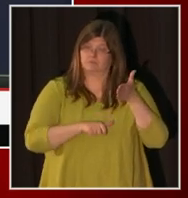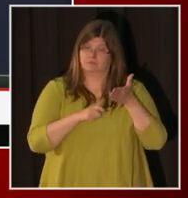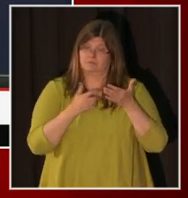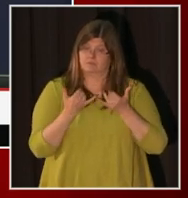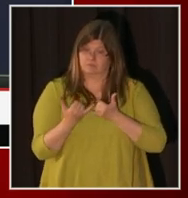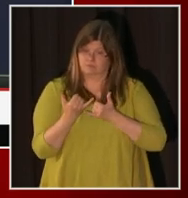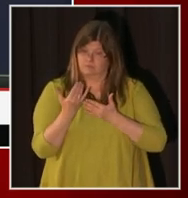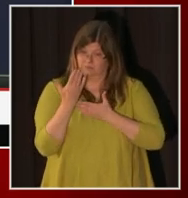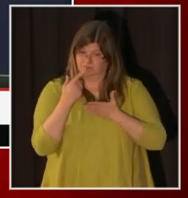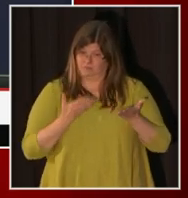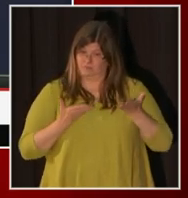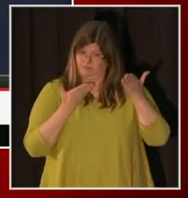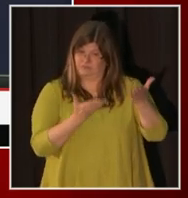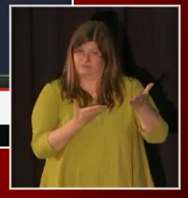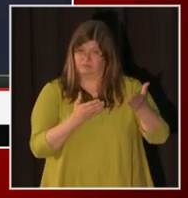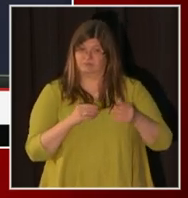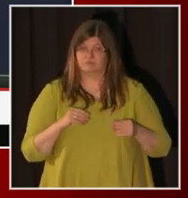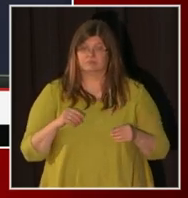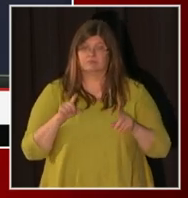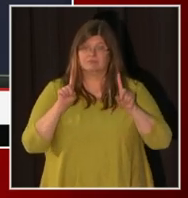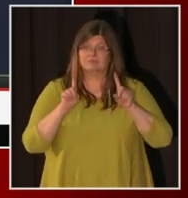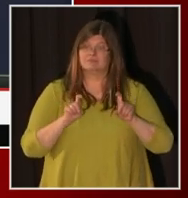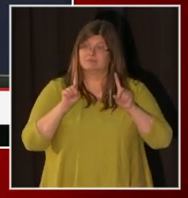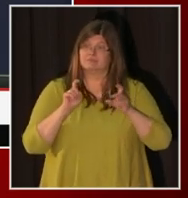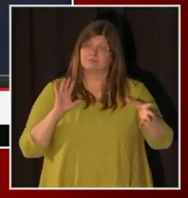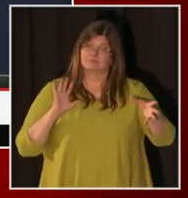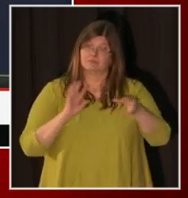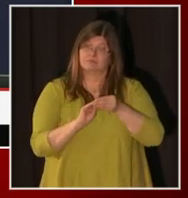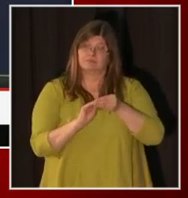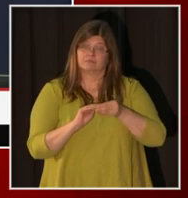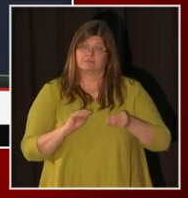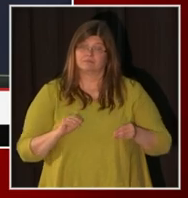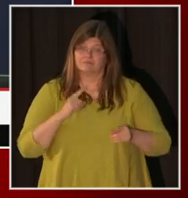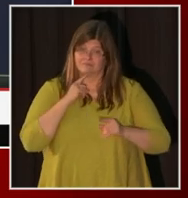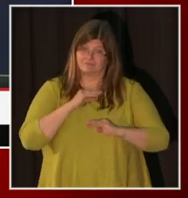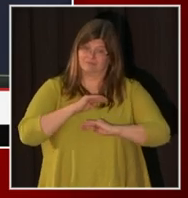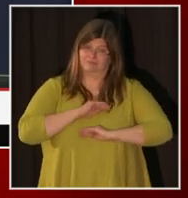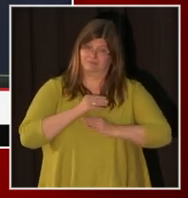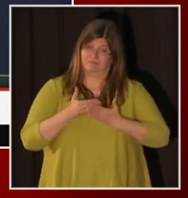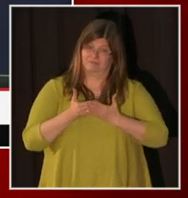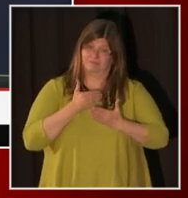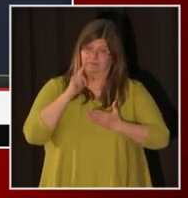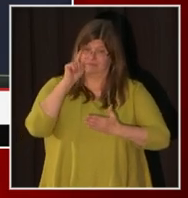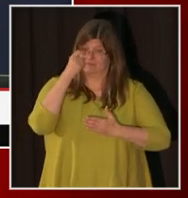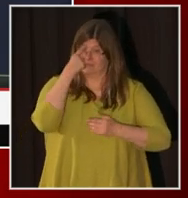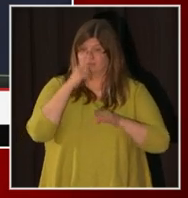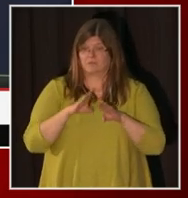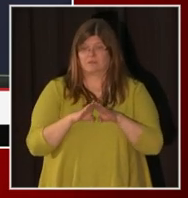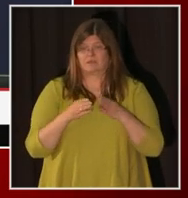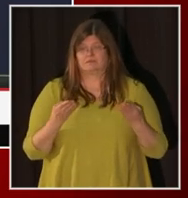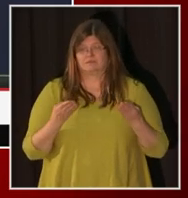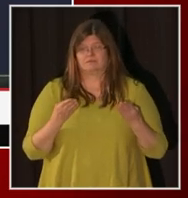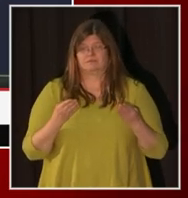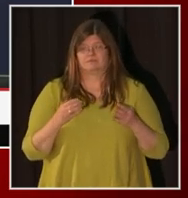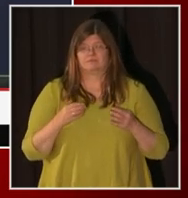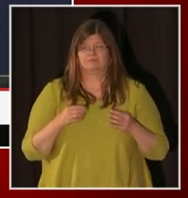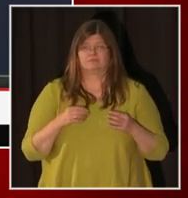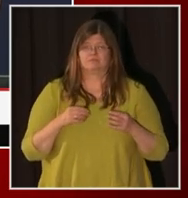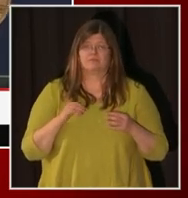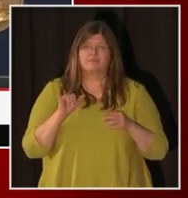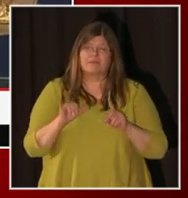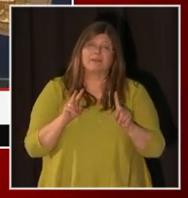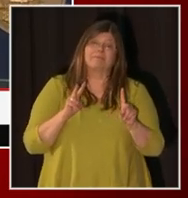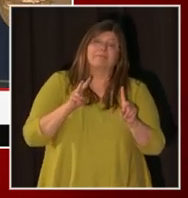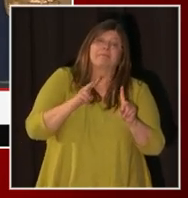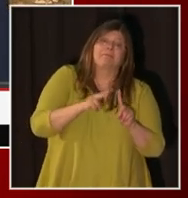of people who should be tested in order for governments to be open, et cetera. That applies a uniform number for the country and then divides it